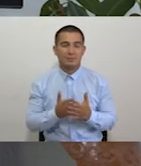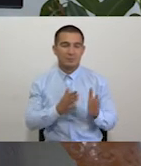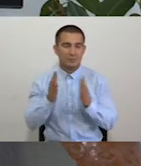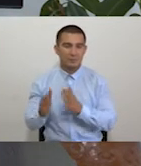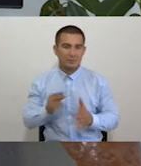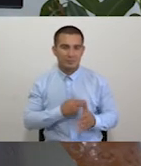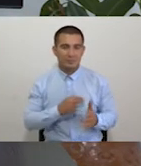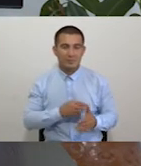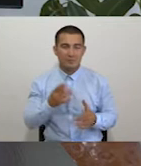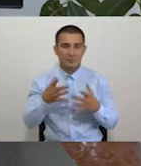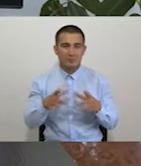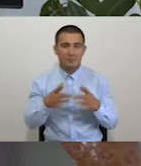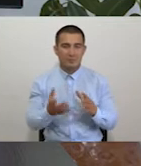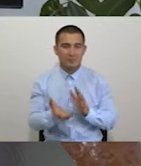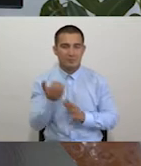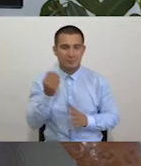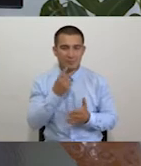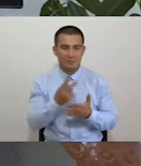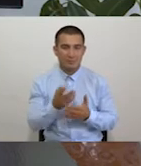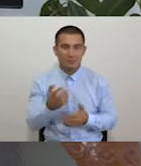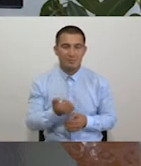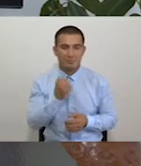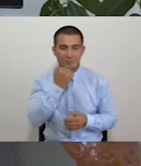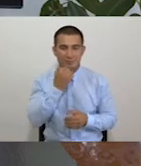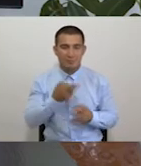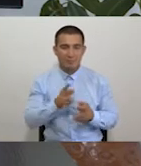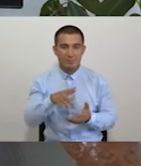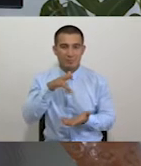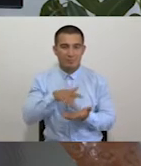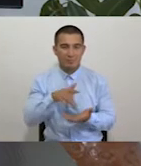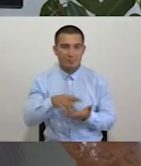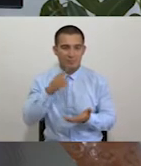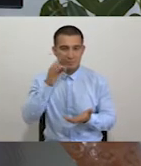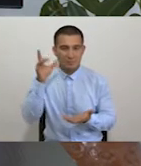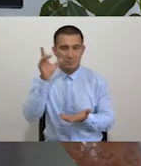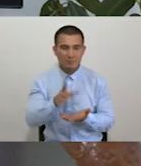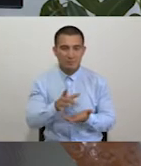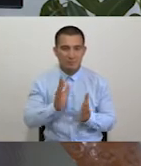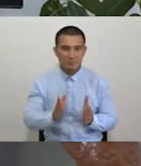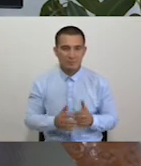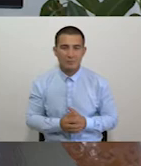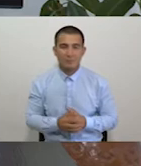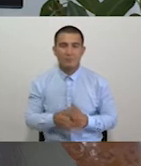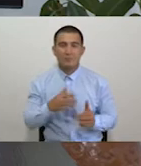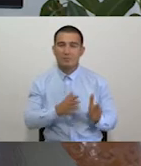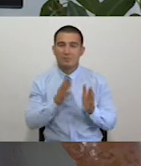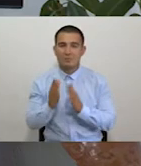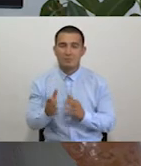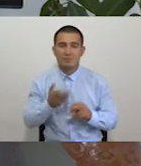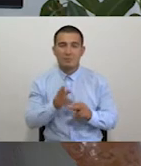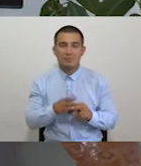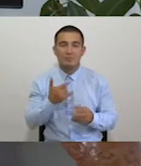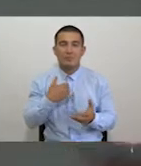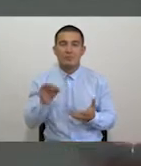Keyingi ishimiz diskni olib, gazlama markaziga joylashtiramiz va